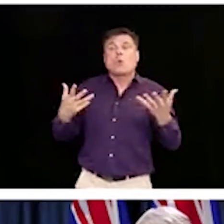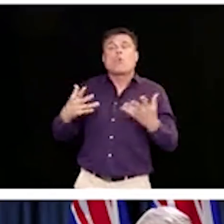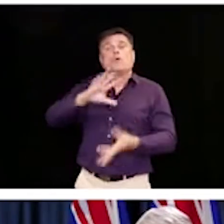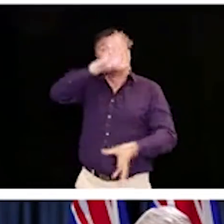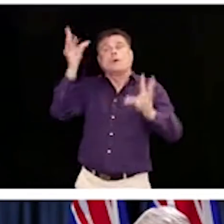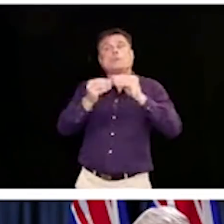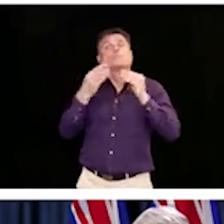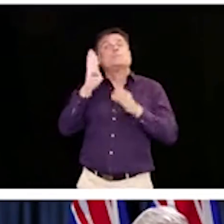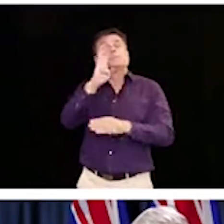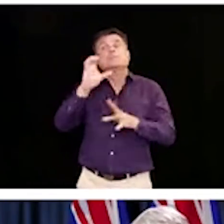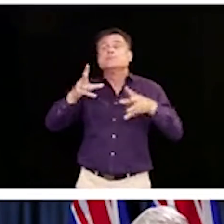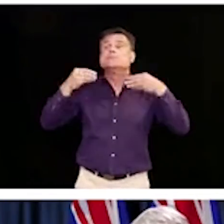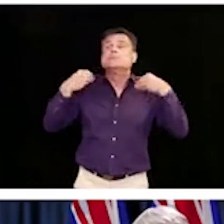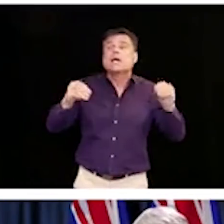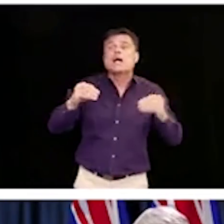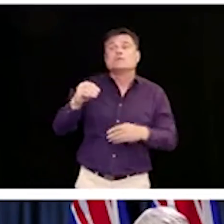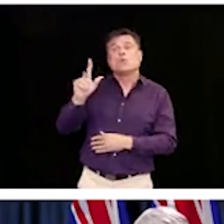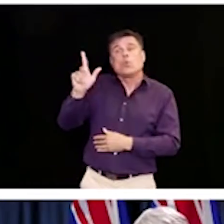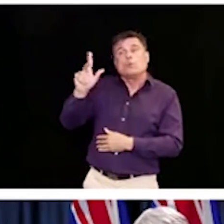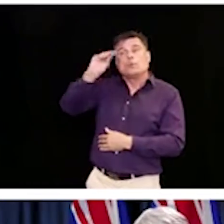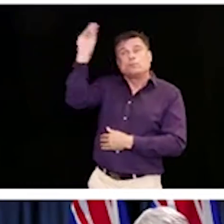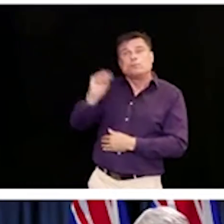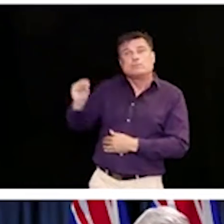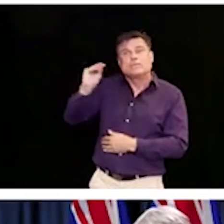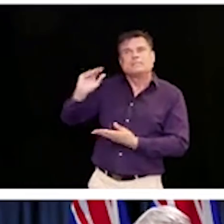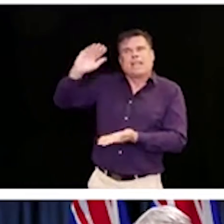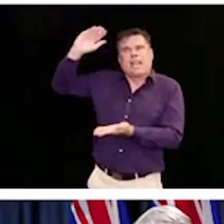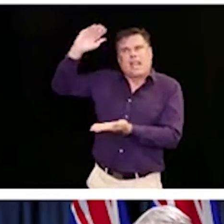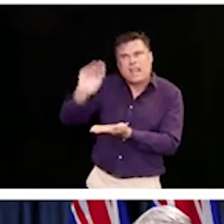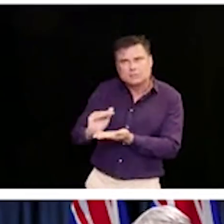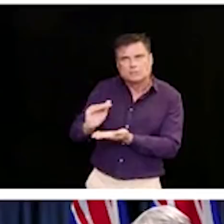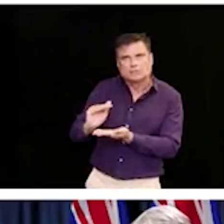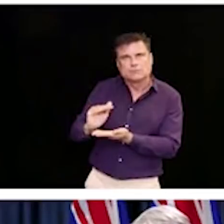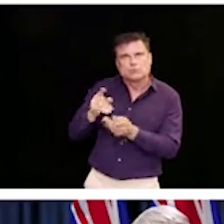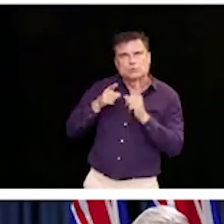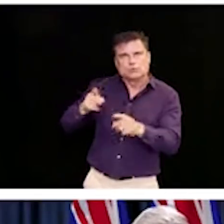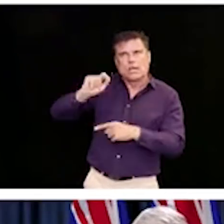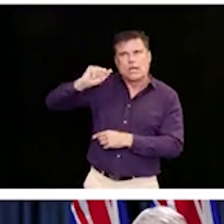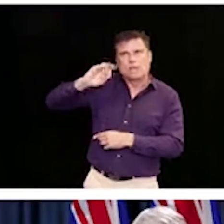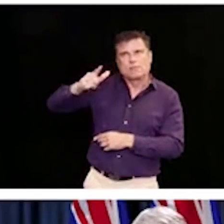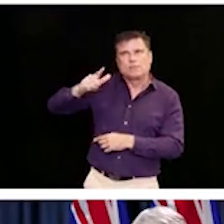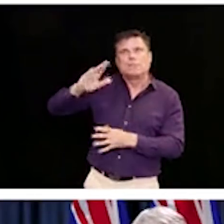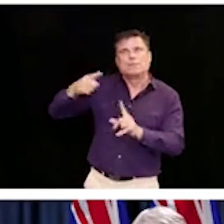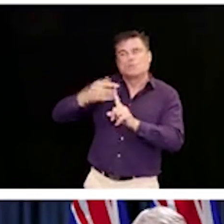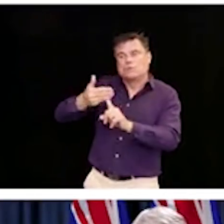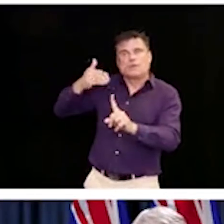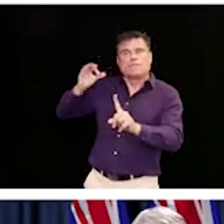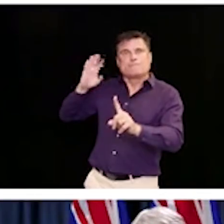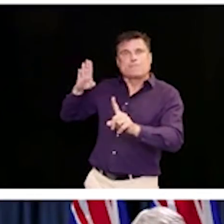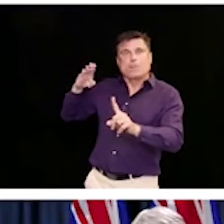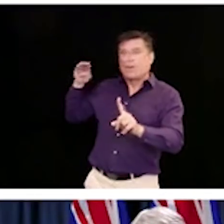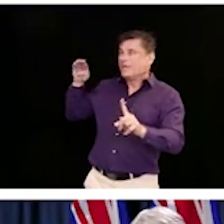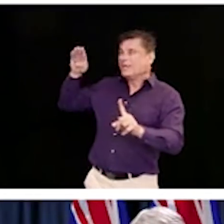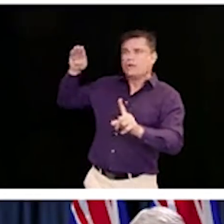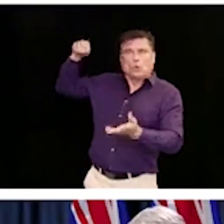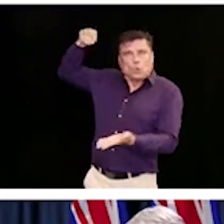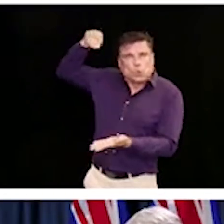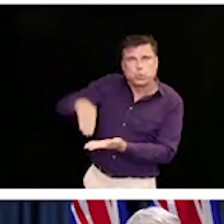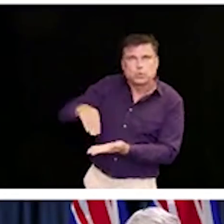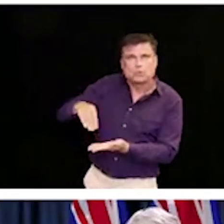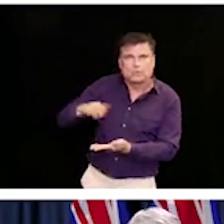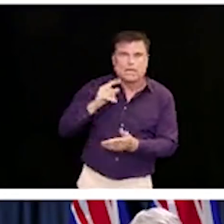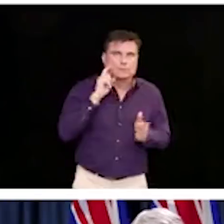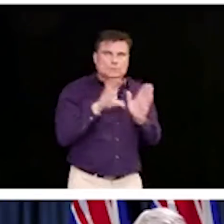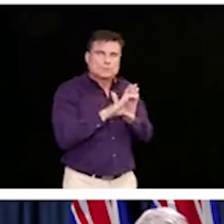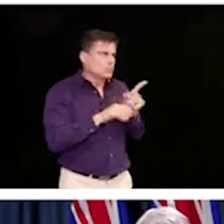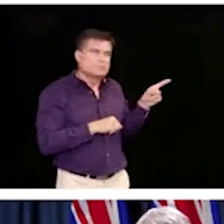BC's retail sales were 23.6% lower in April compared to February 2020. And where